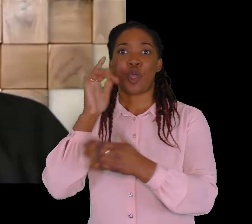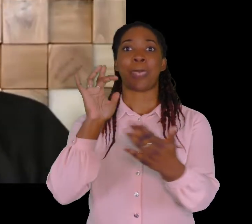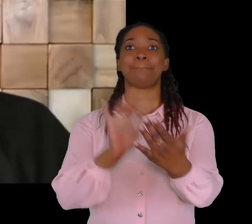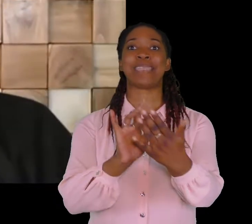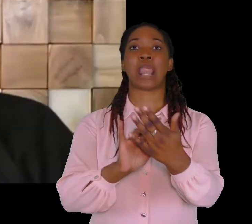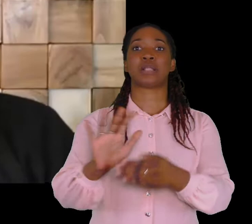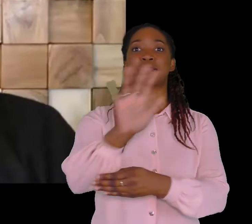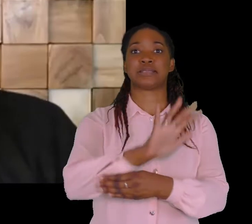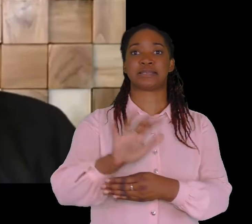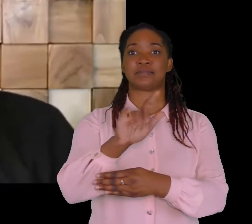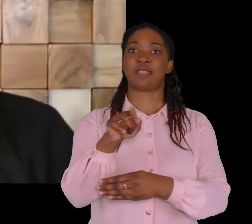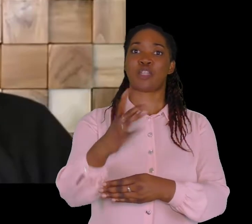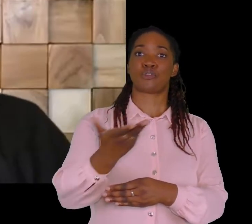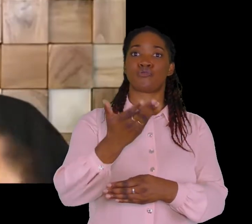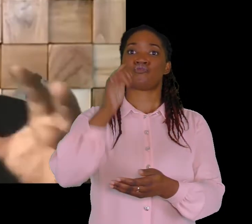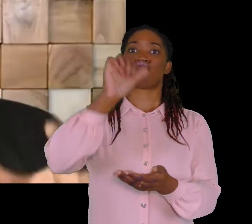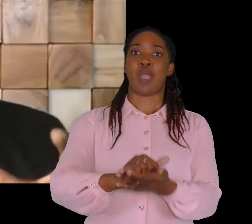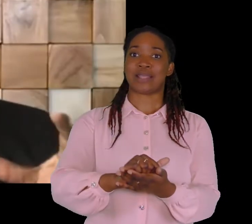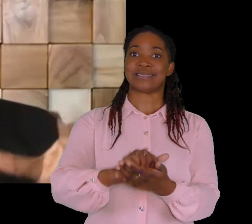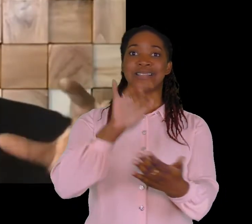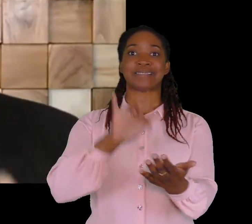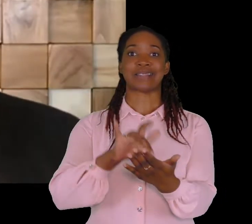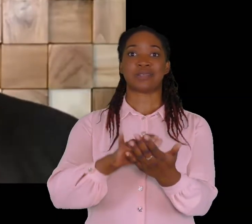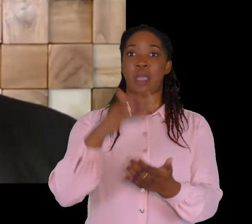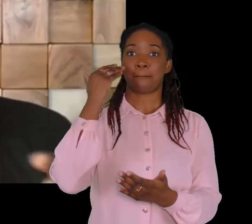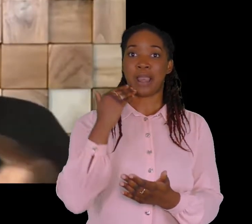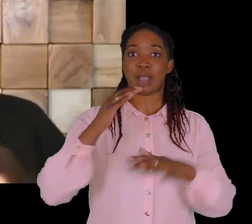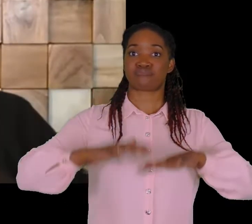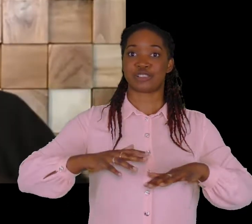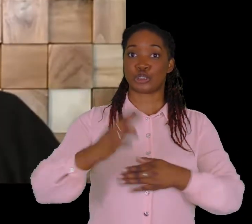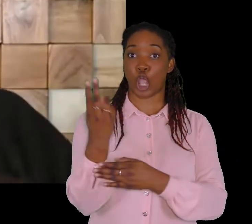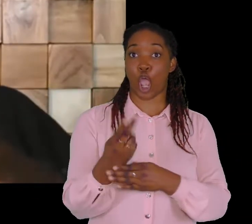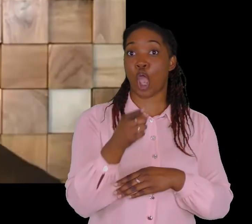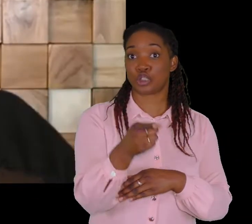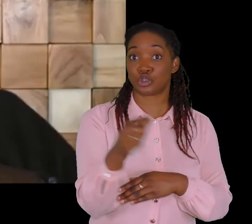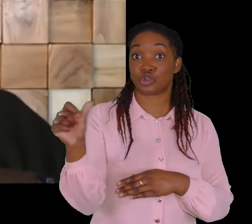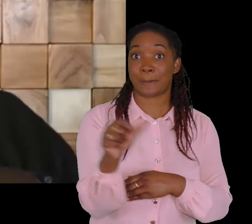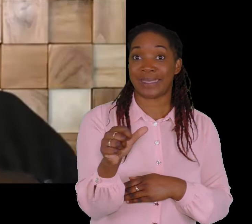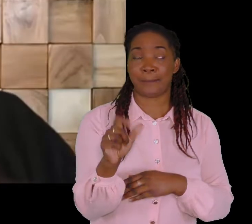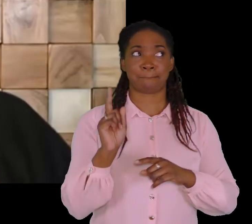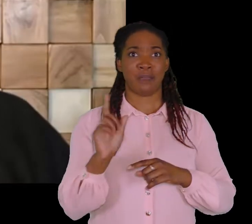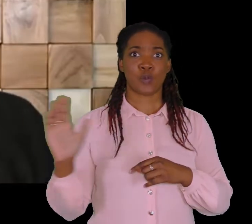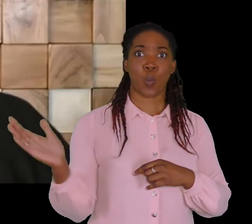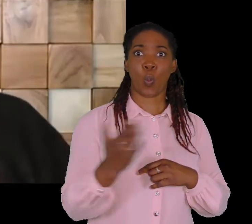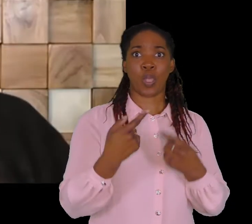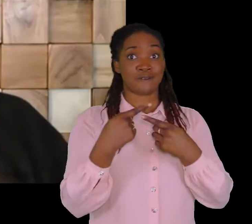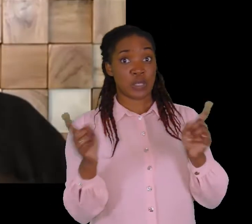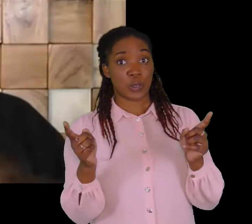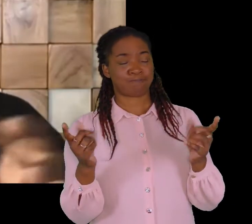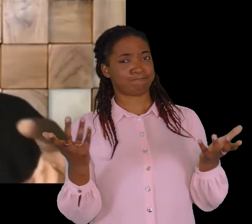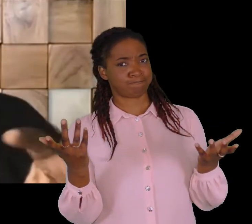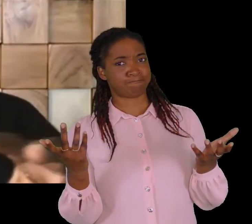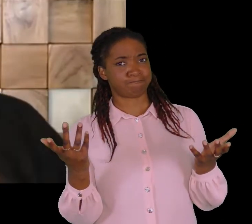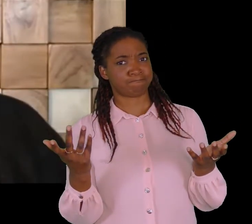art, actually initiates the Black British art discourse. But I was wondering, for all of you, were you aware of